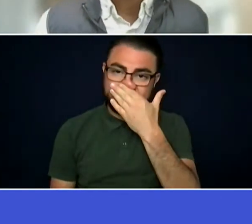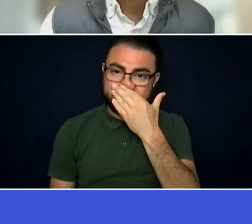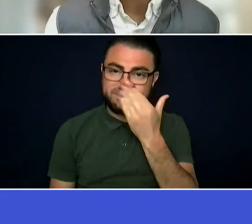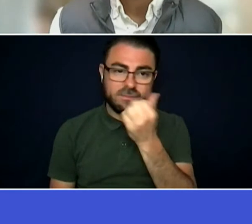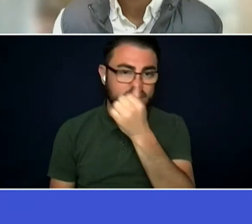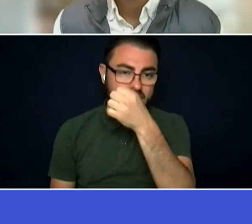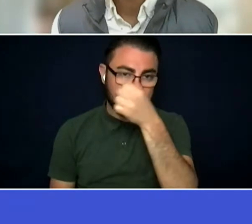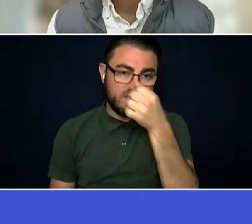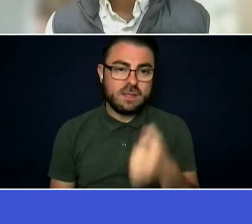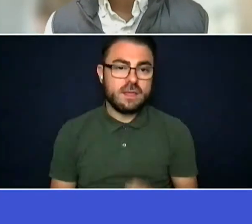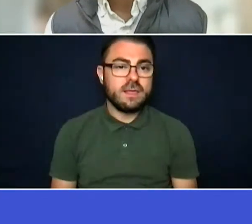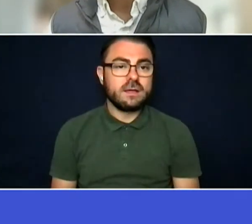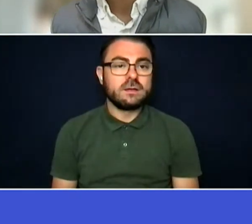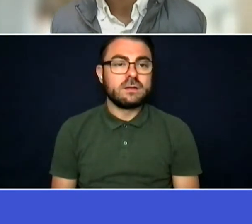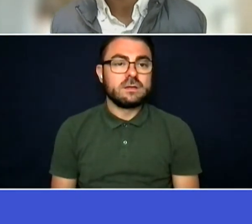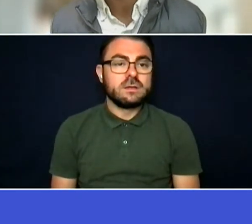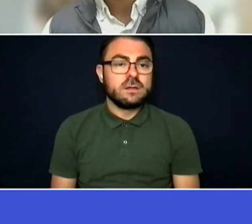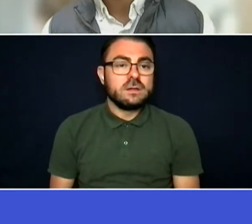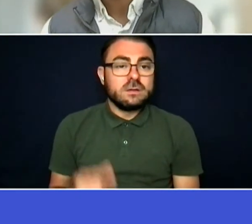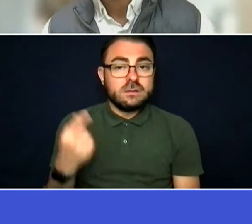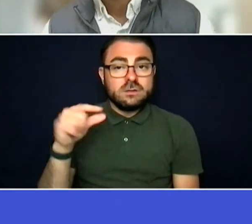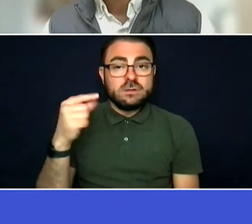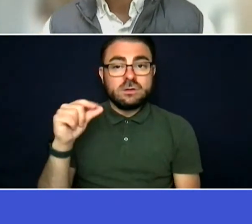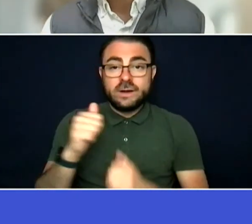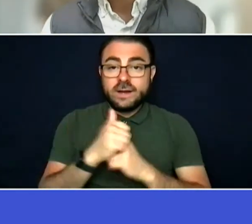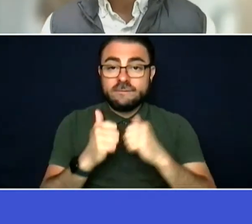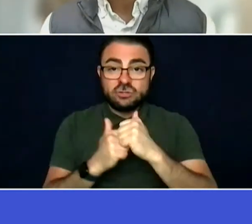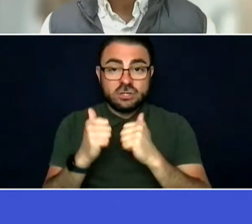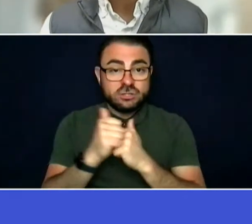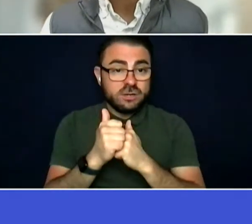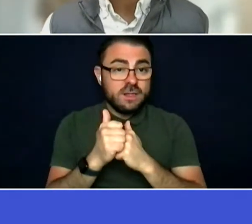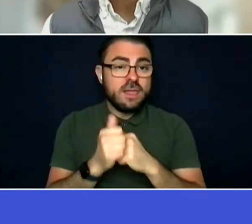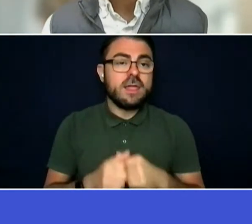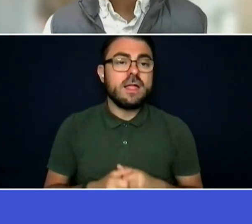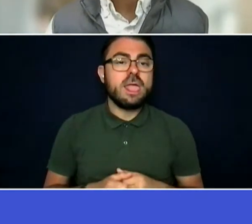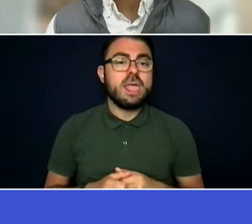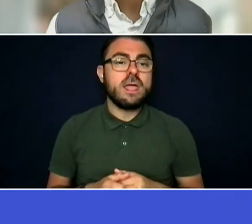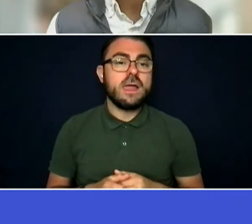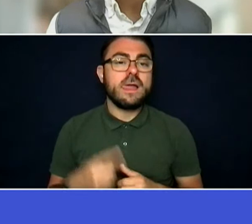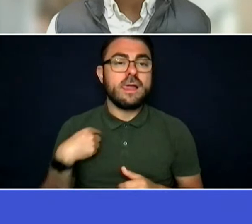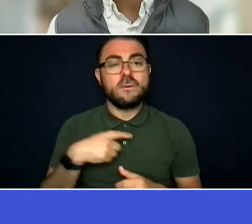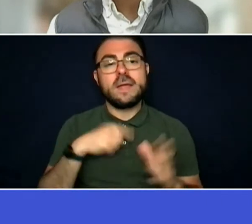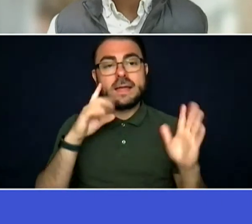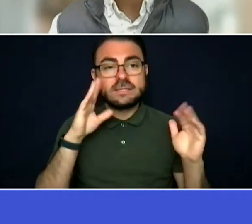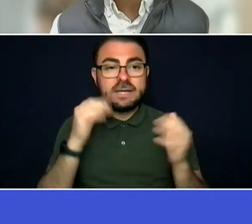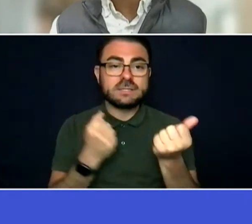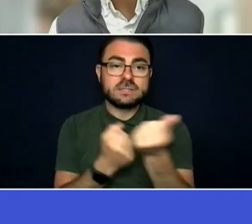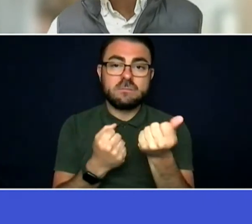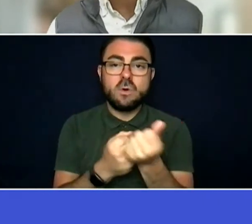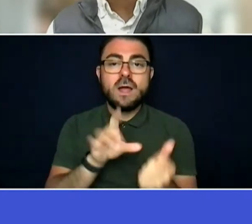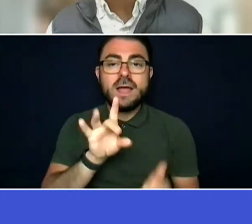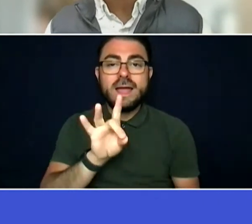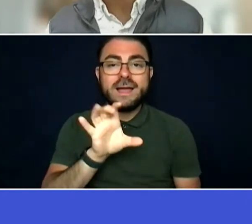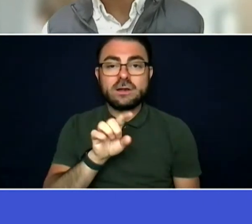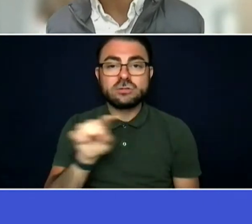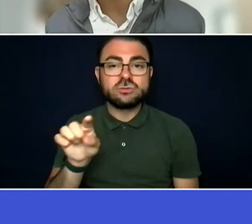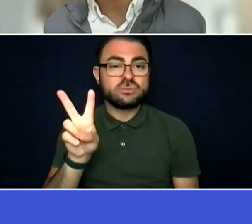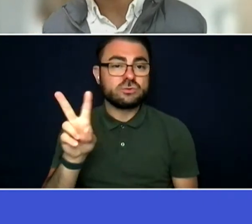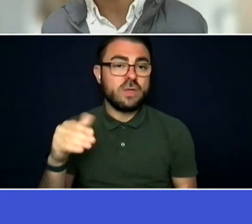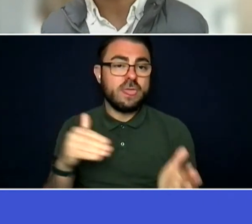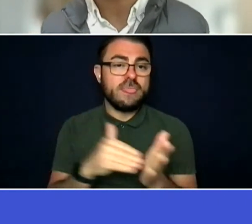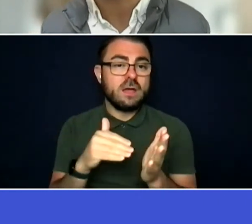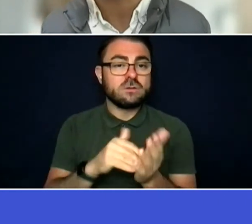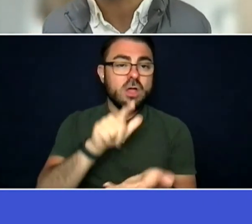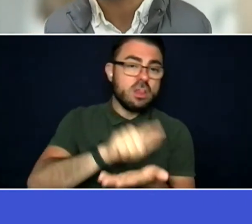For our green infrastructure funding category, we expect to support 800 to 2,000 low and moderate